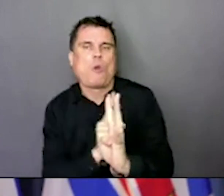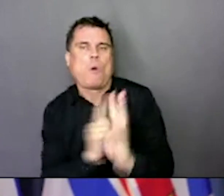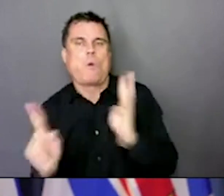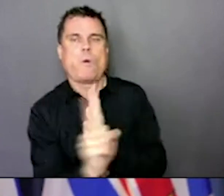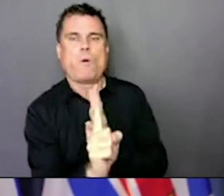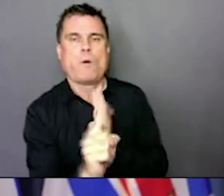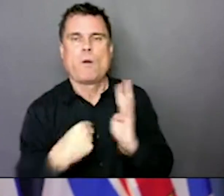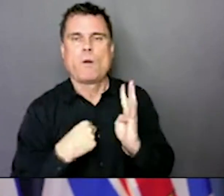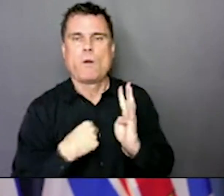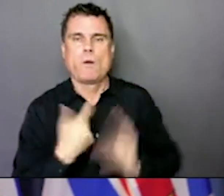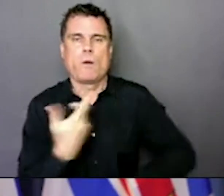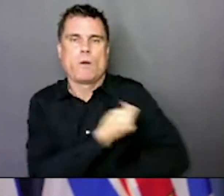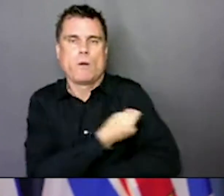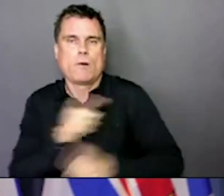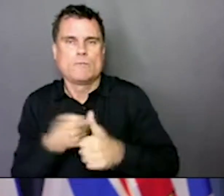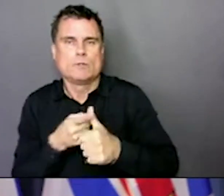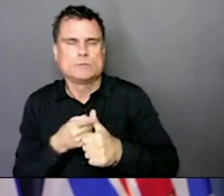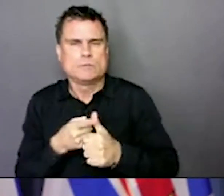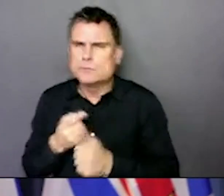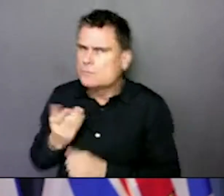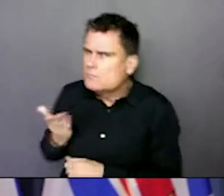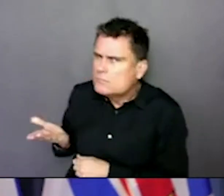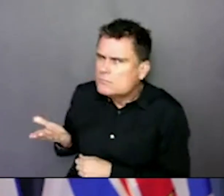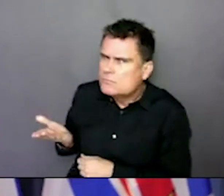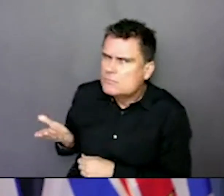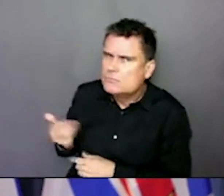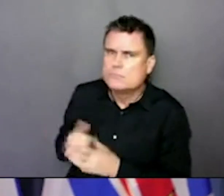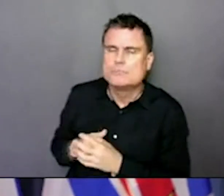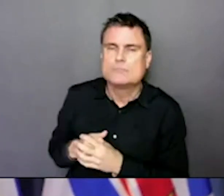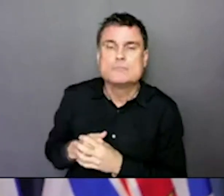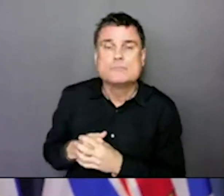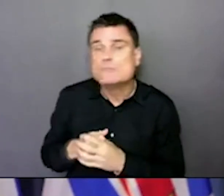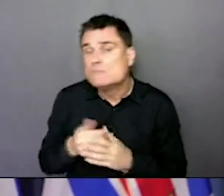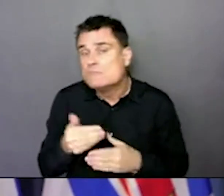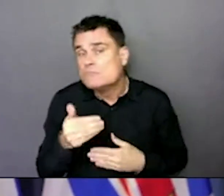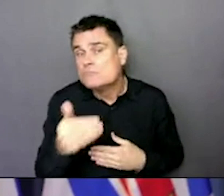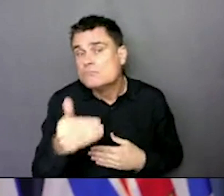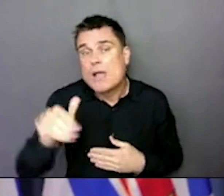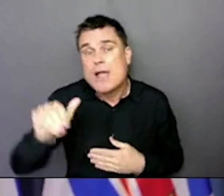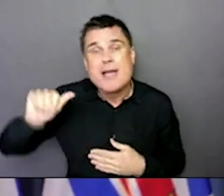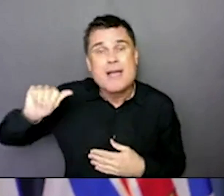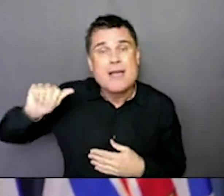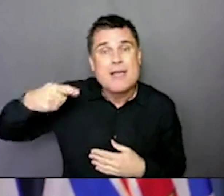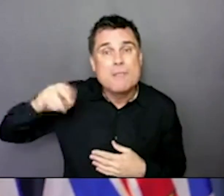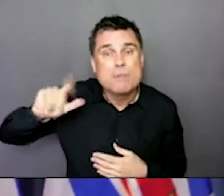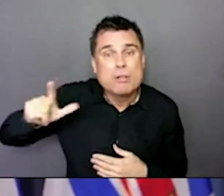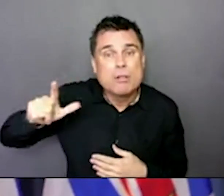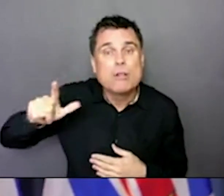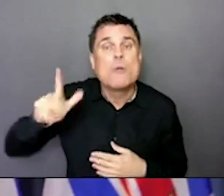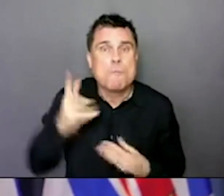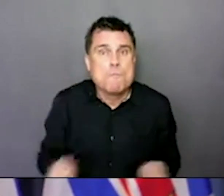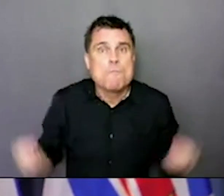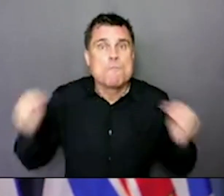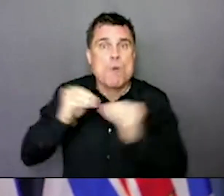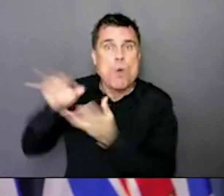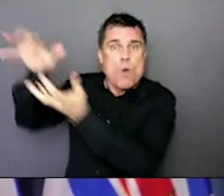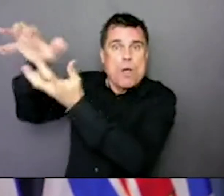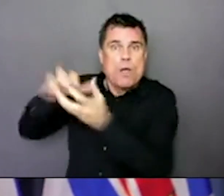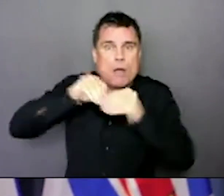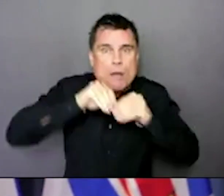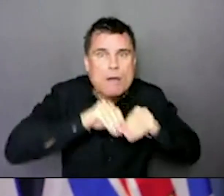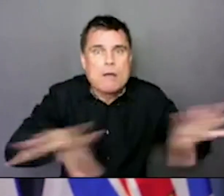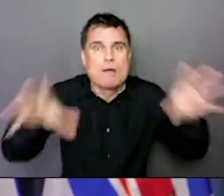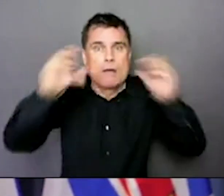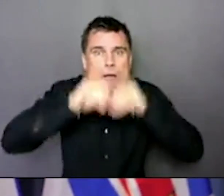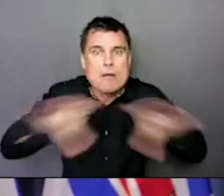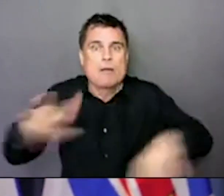British Columbians that as we move into April and we start having mass vaccinations and a lot more people getting it each day, but a